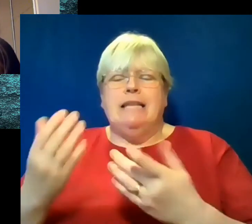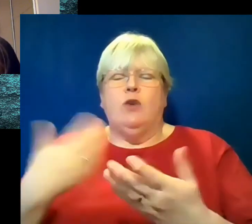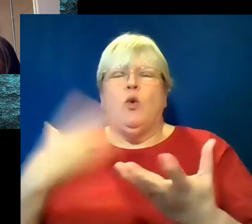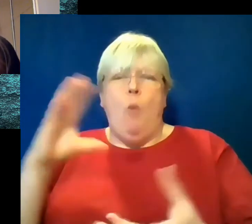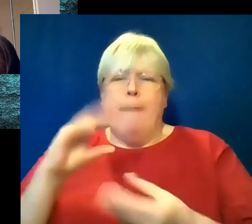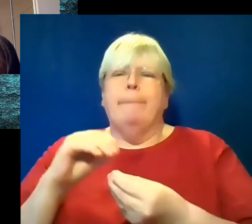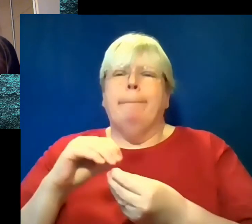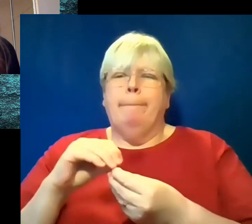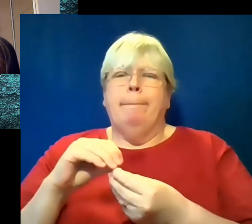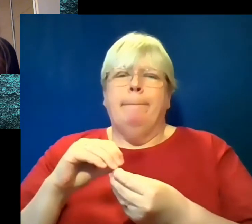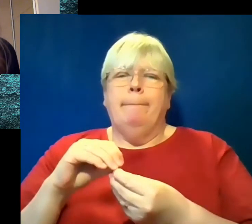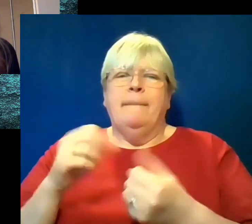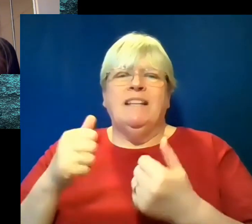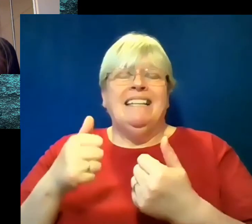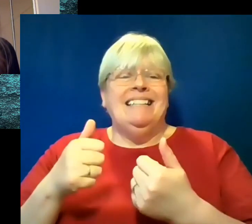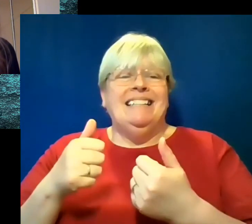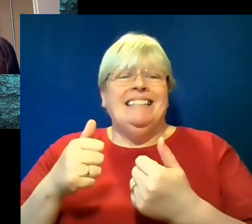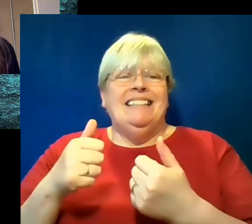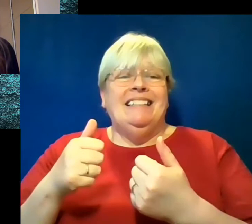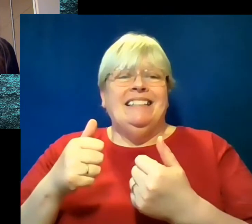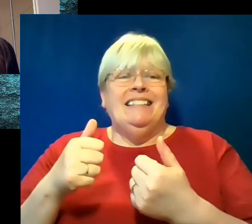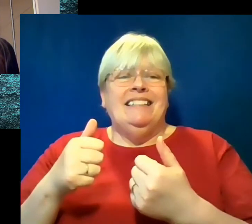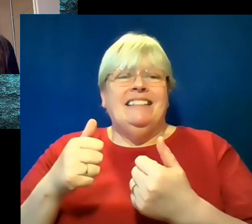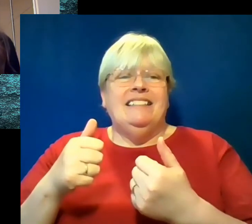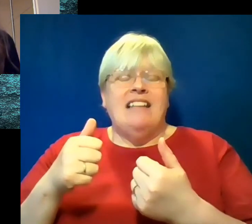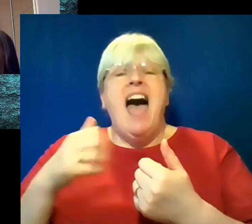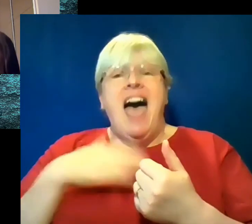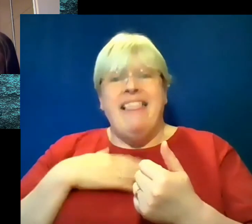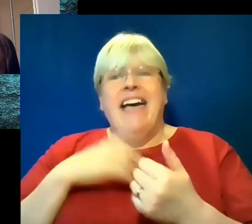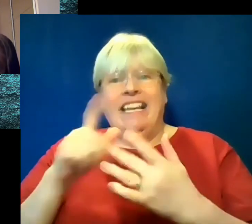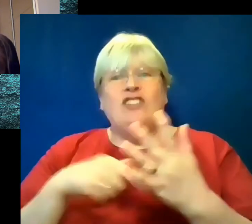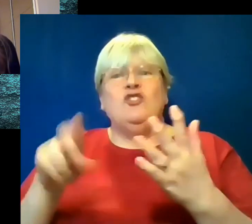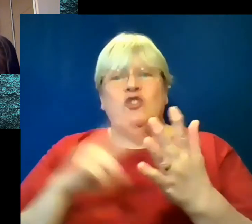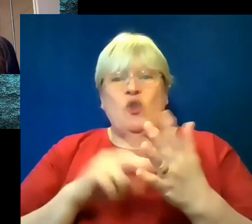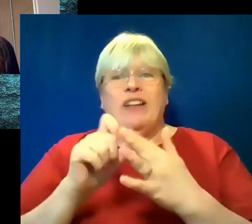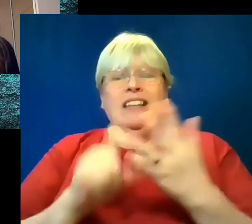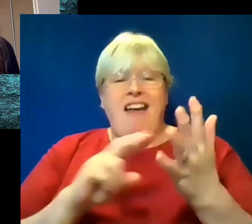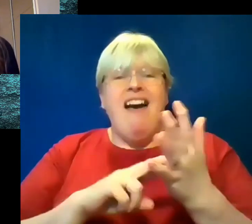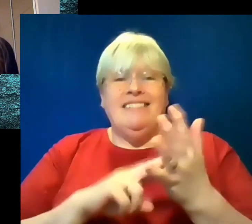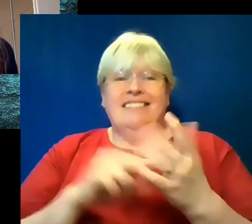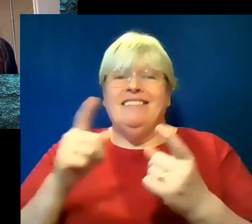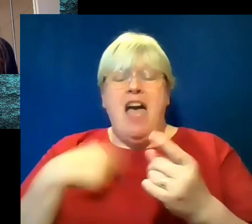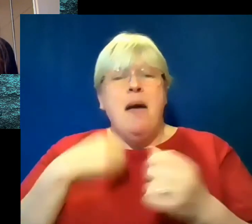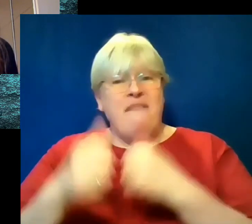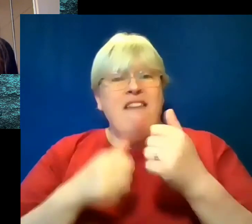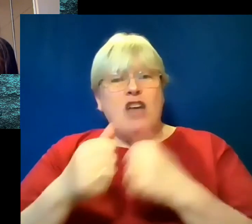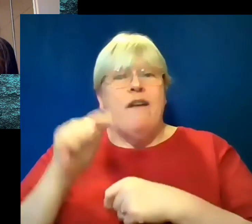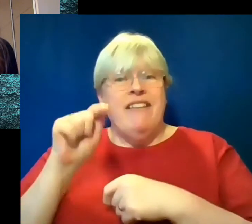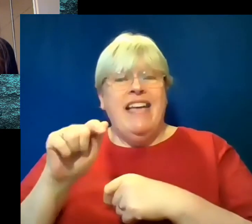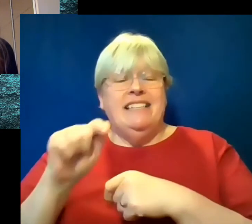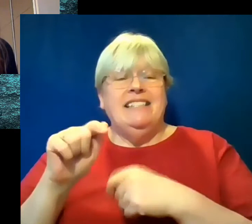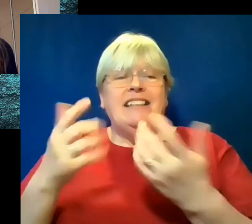that's pretty exciting because I am a huge John Donne fan. And also I like the fact that in all of your